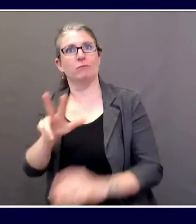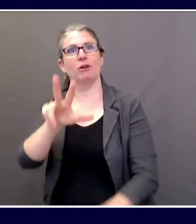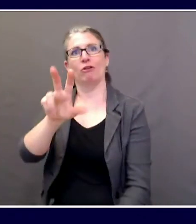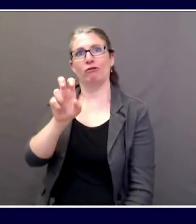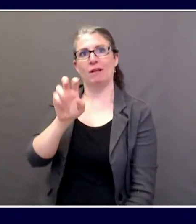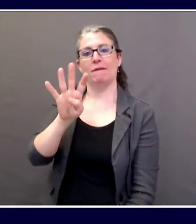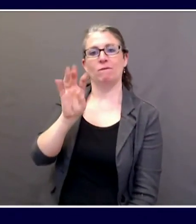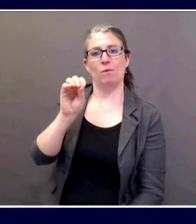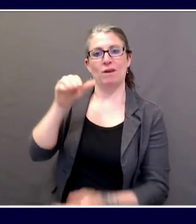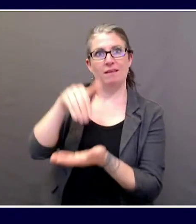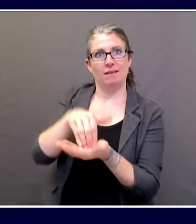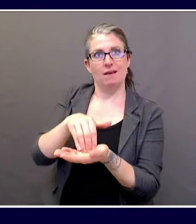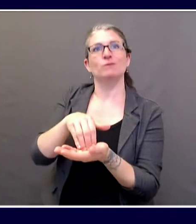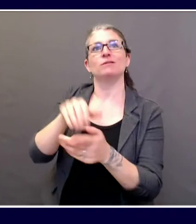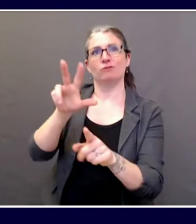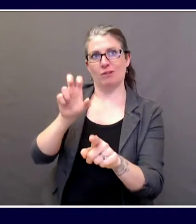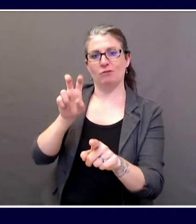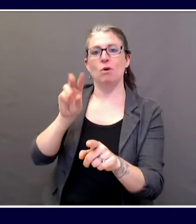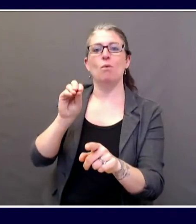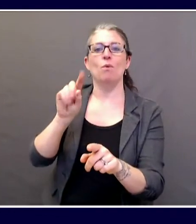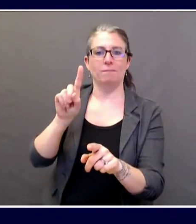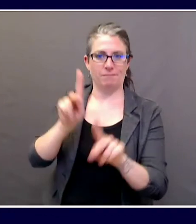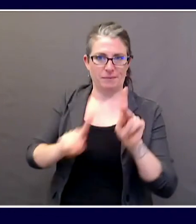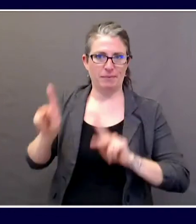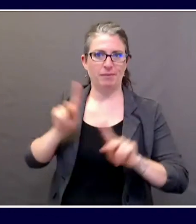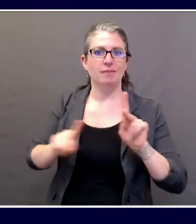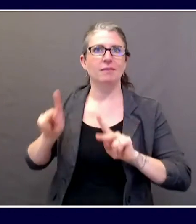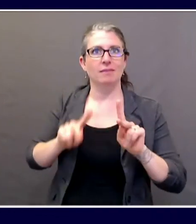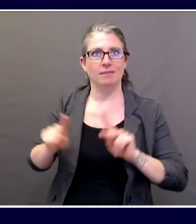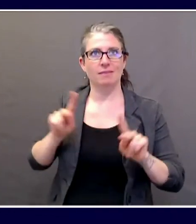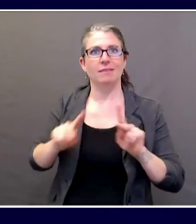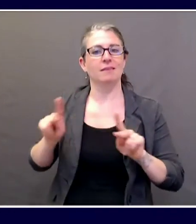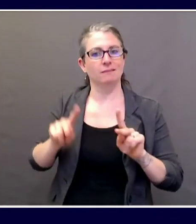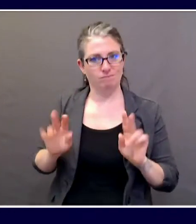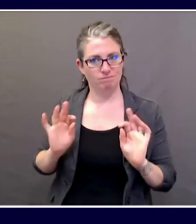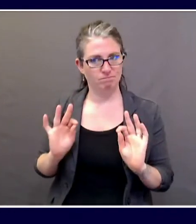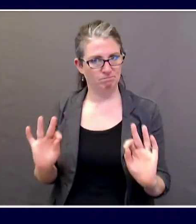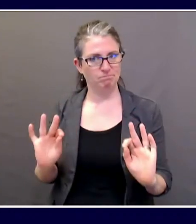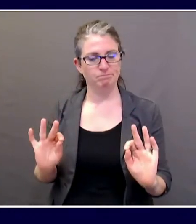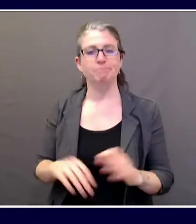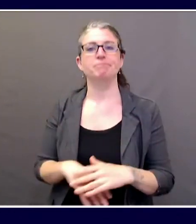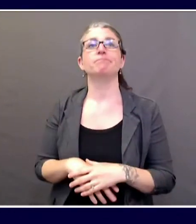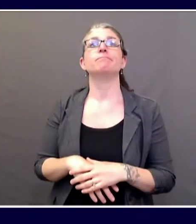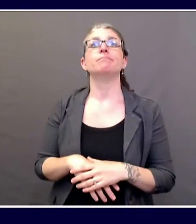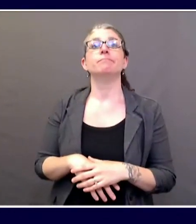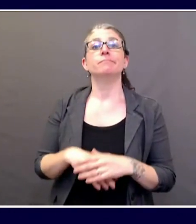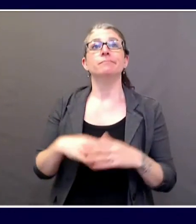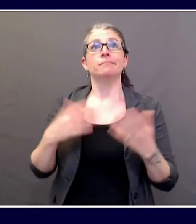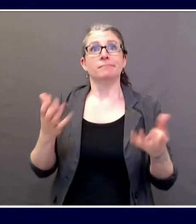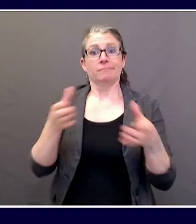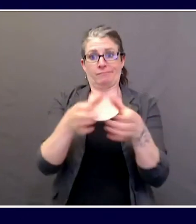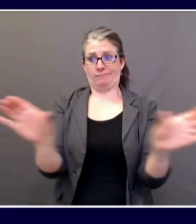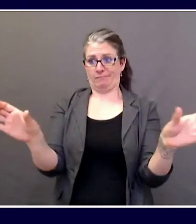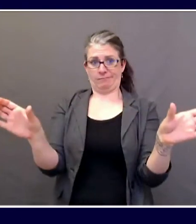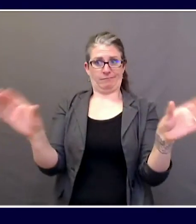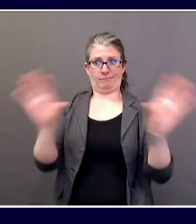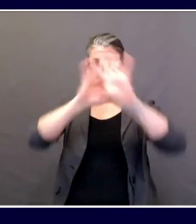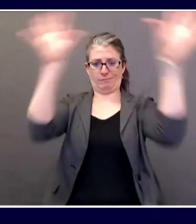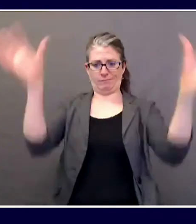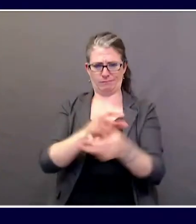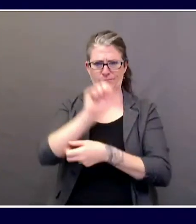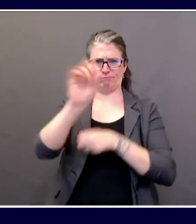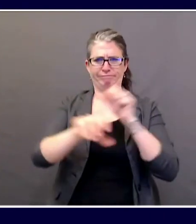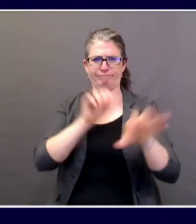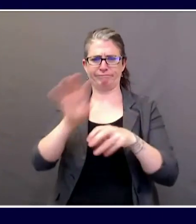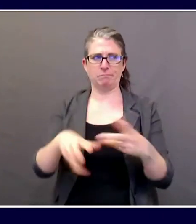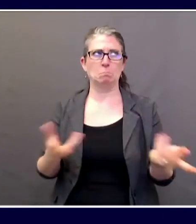340,301 of those are final doses. Let's put those numbers in a bit of perspective. If you take a look